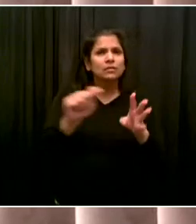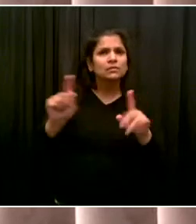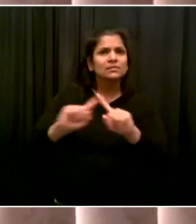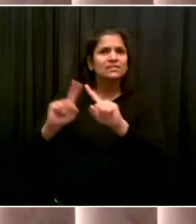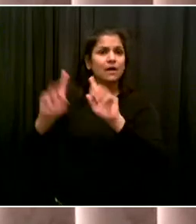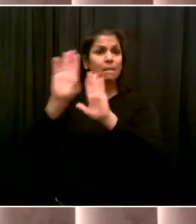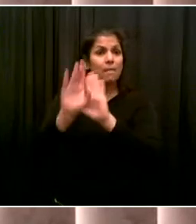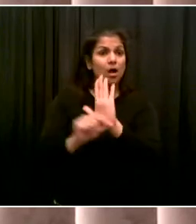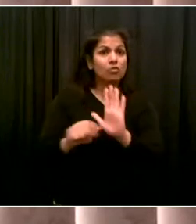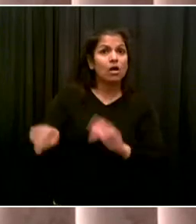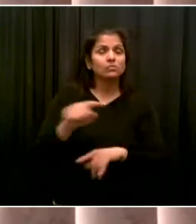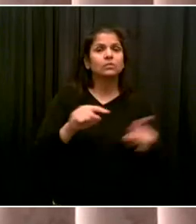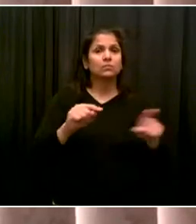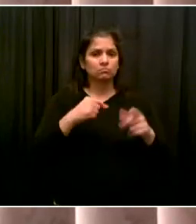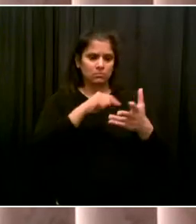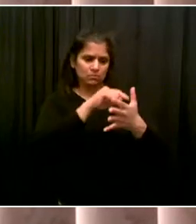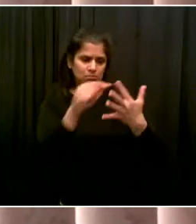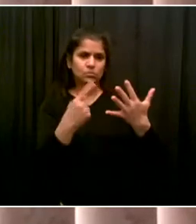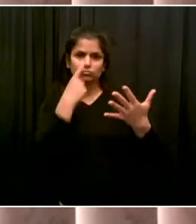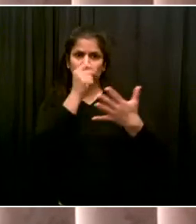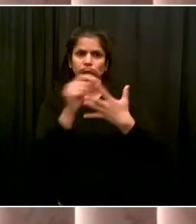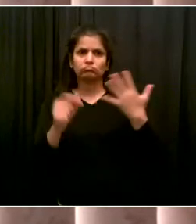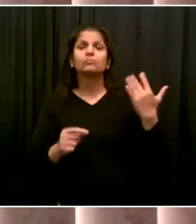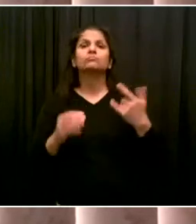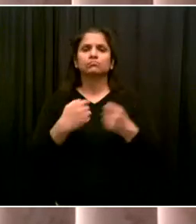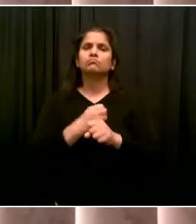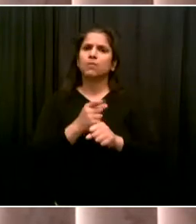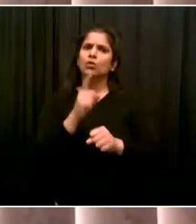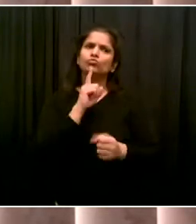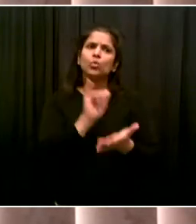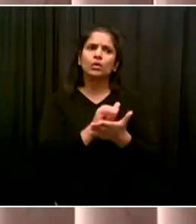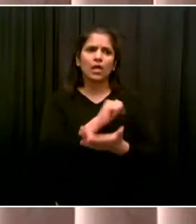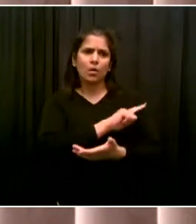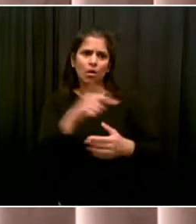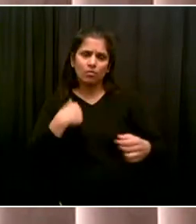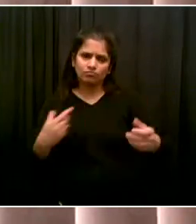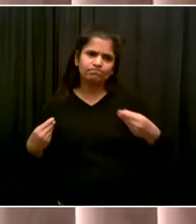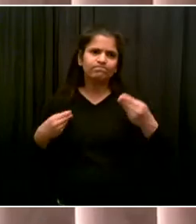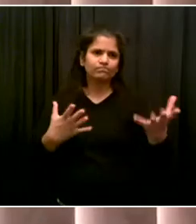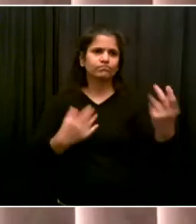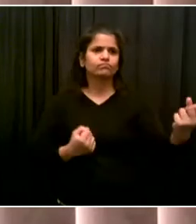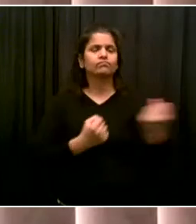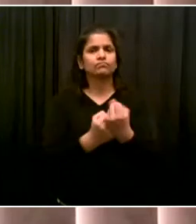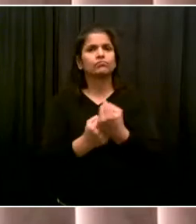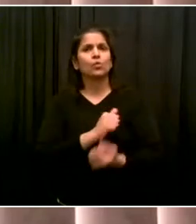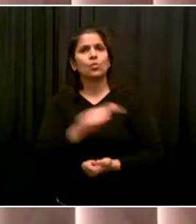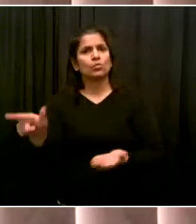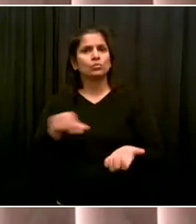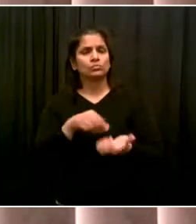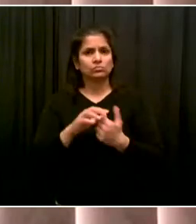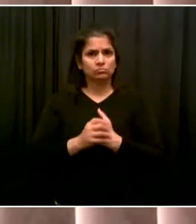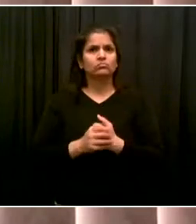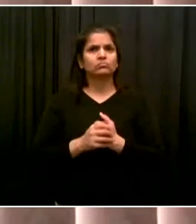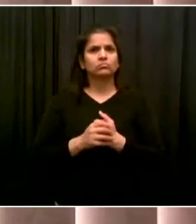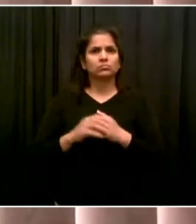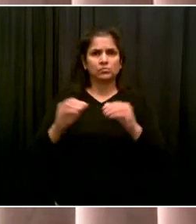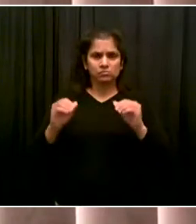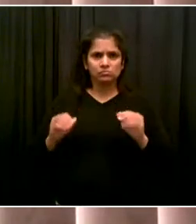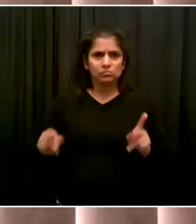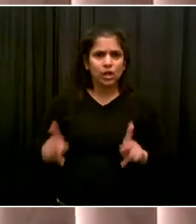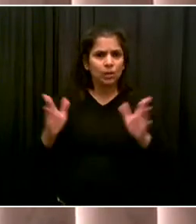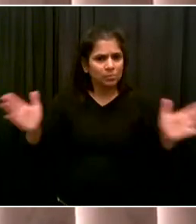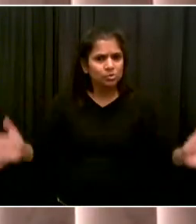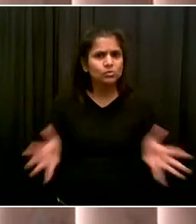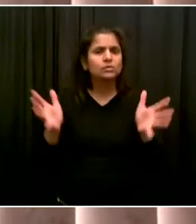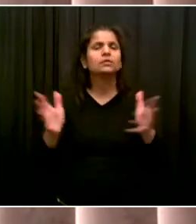all cylinders to best meet the needs of our kids at this very trying time and to create a bridge connection for deeper connections